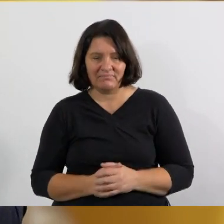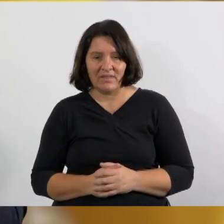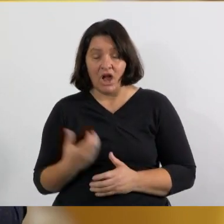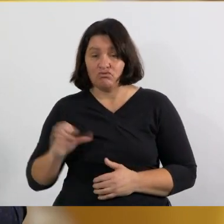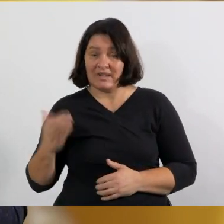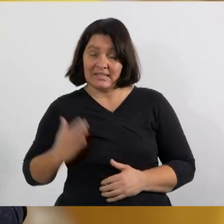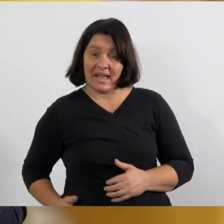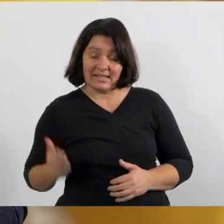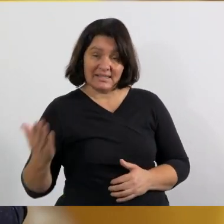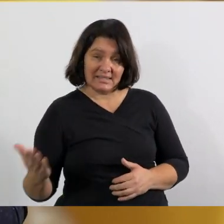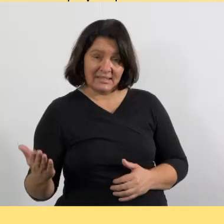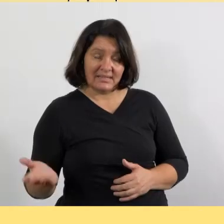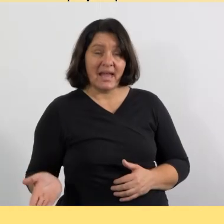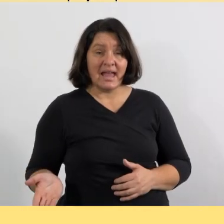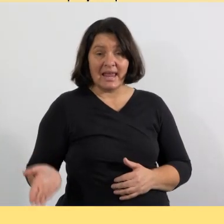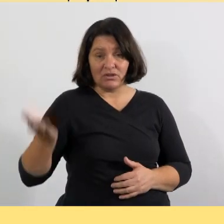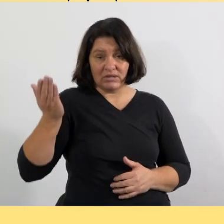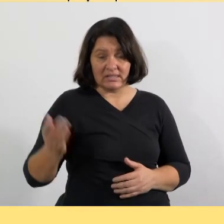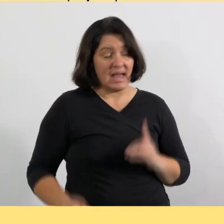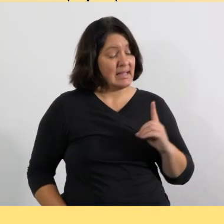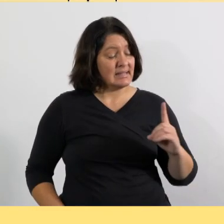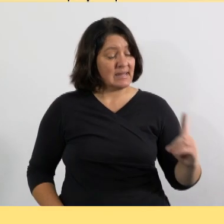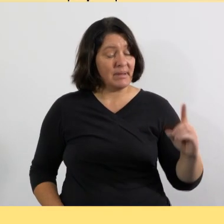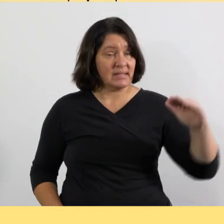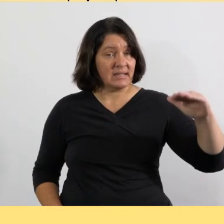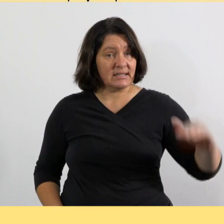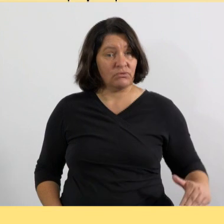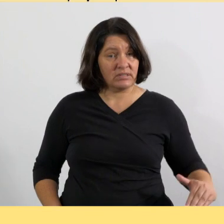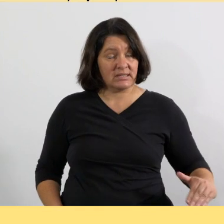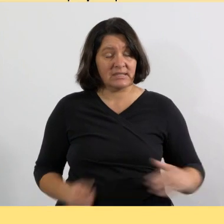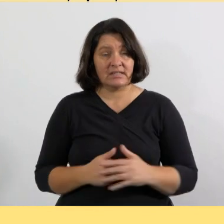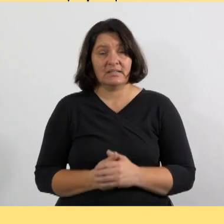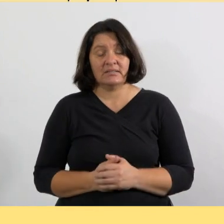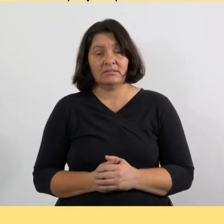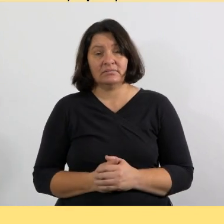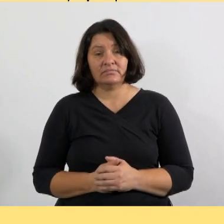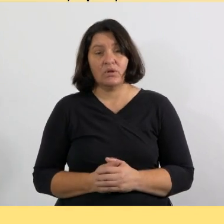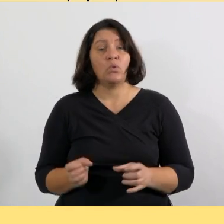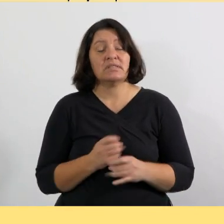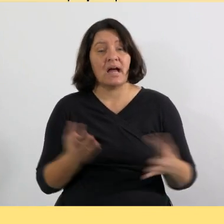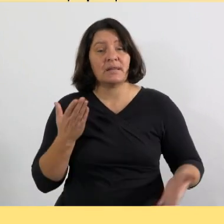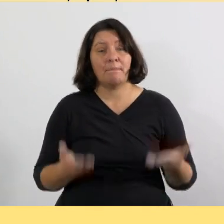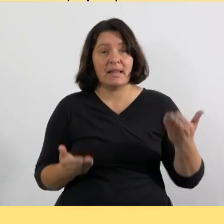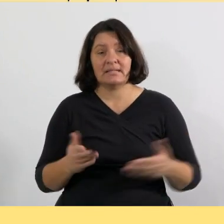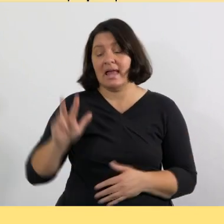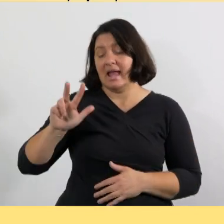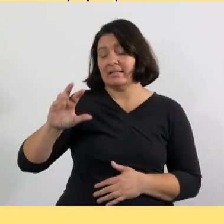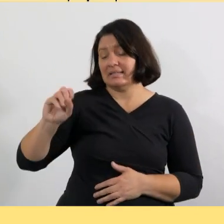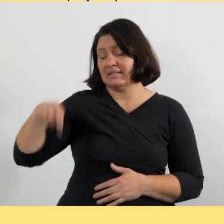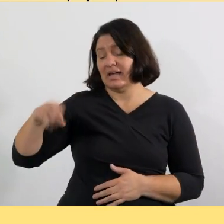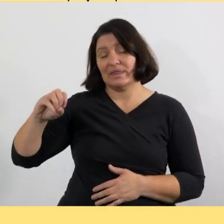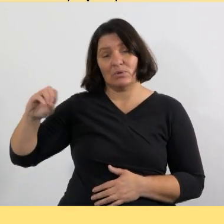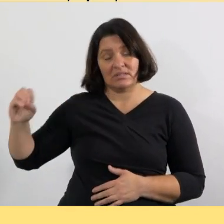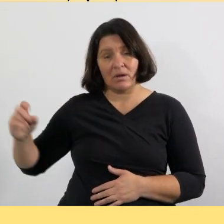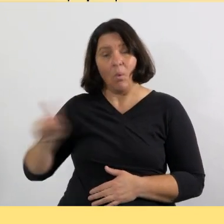the credit side, it increases. On the debit side, it decreases. We started off with a balance of